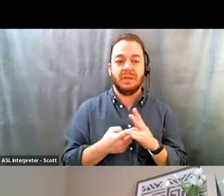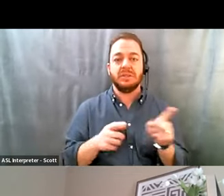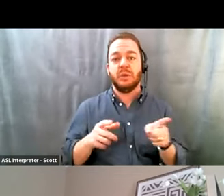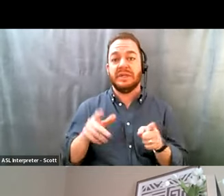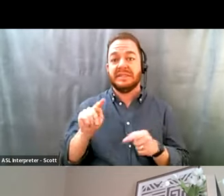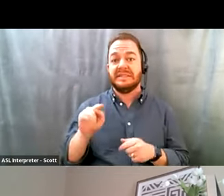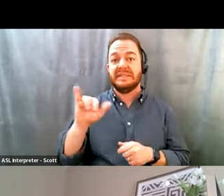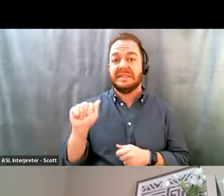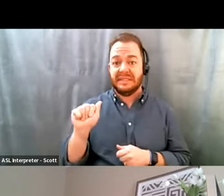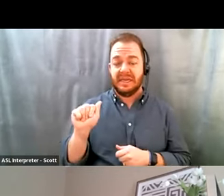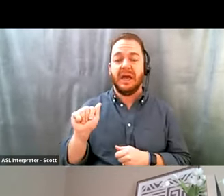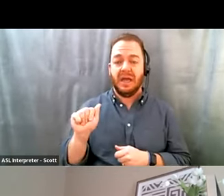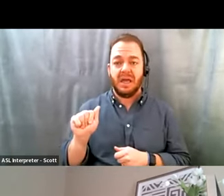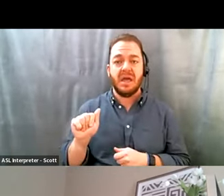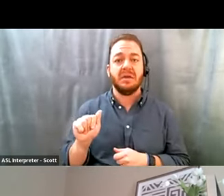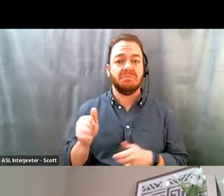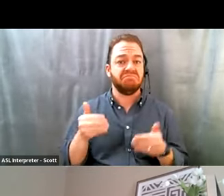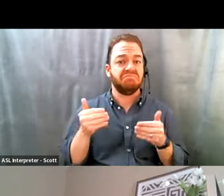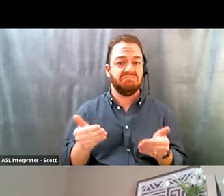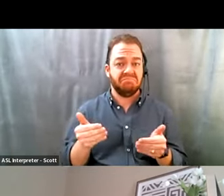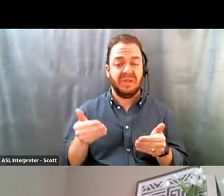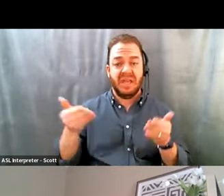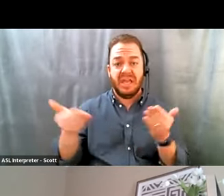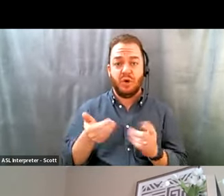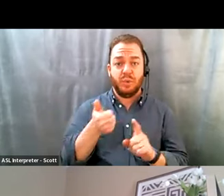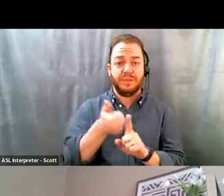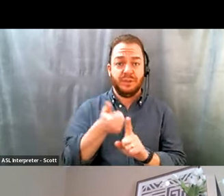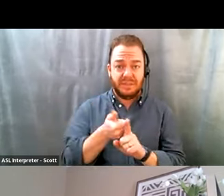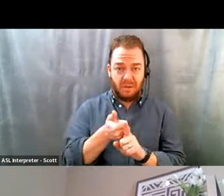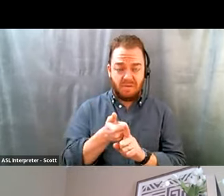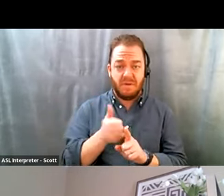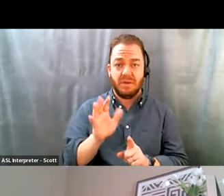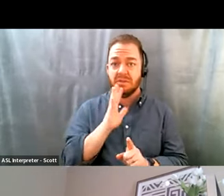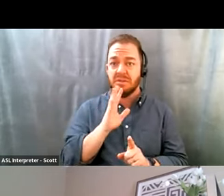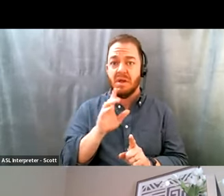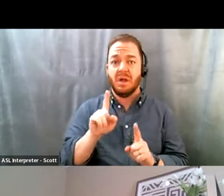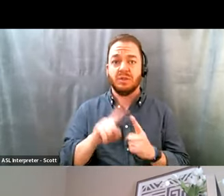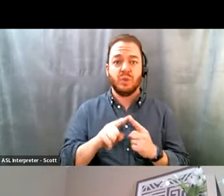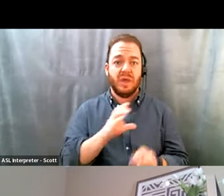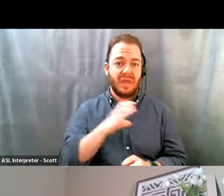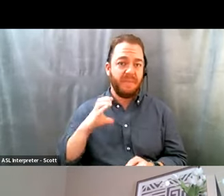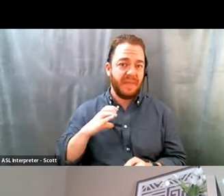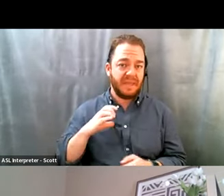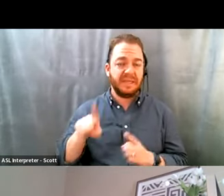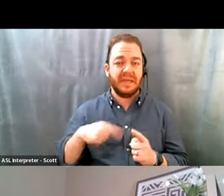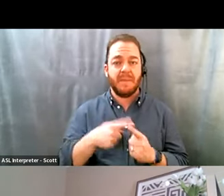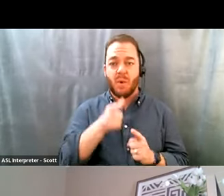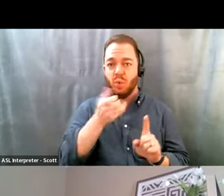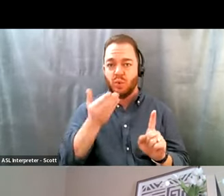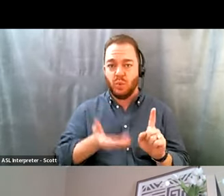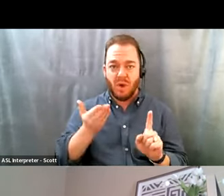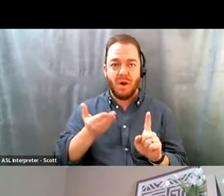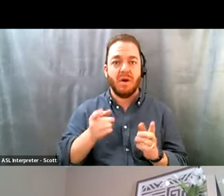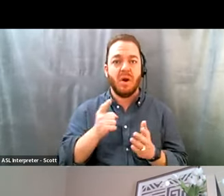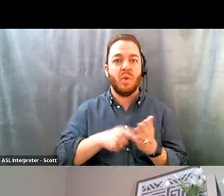Tia, why don't you introduce yourself and talk to the subcommittee a little bit about who you are and what you